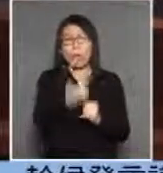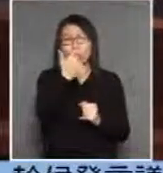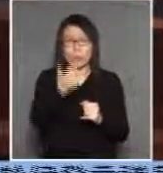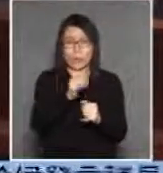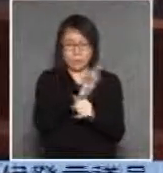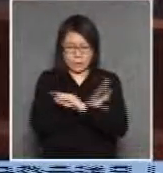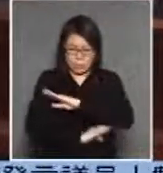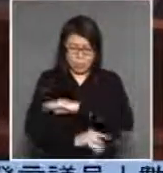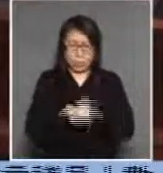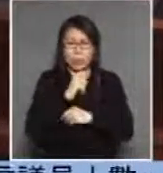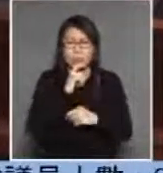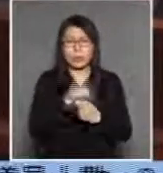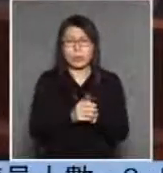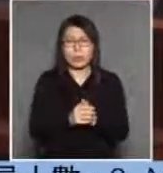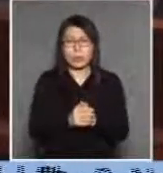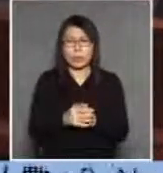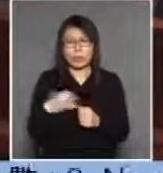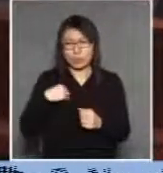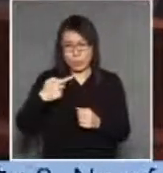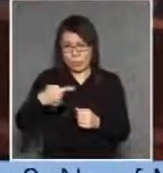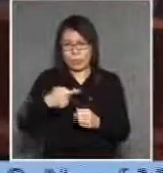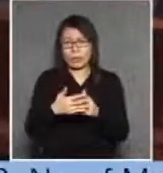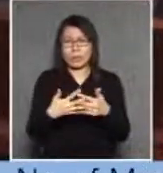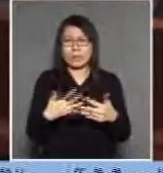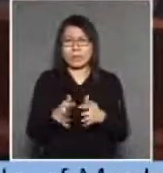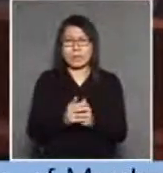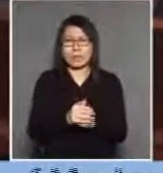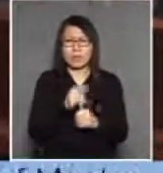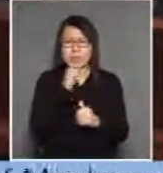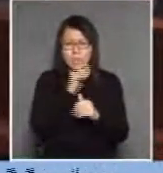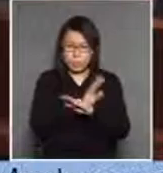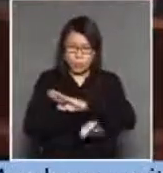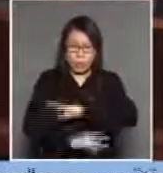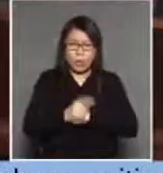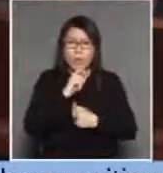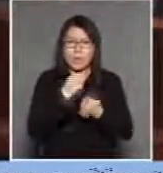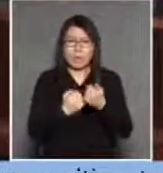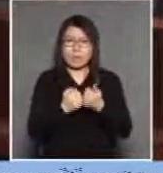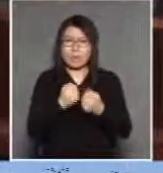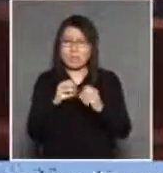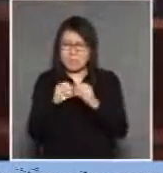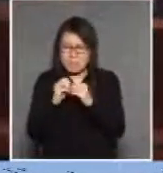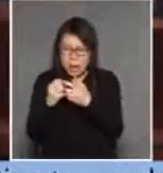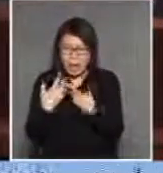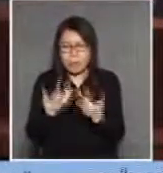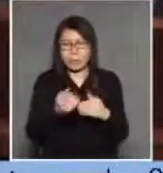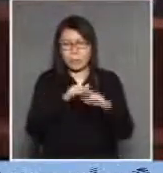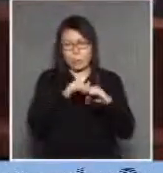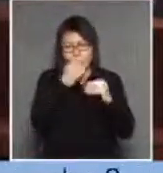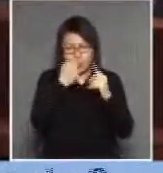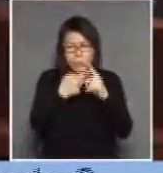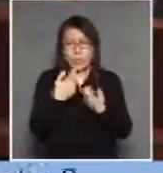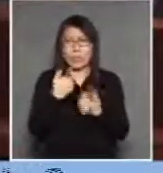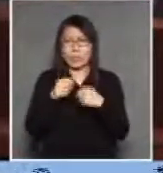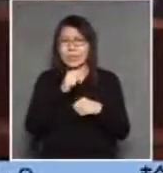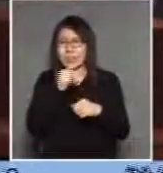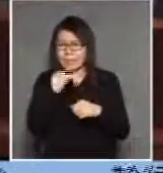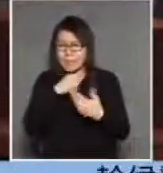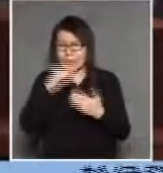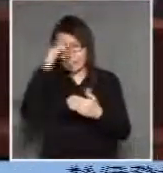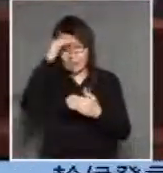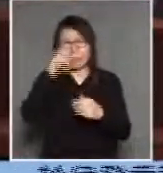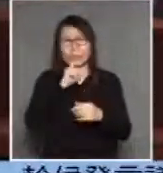violence, and many people will suffer. In the Lunar New Year Day, on the Lunar New Year Day, those